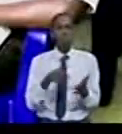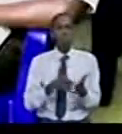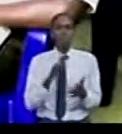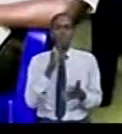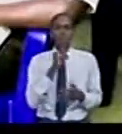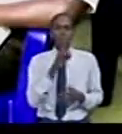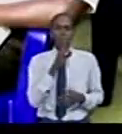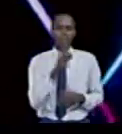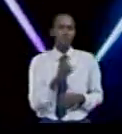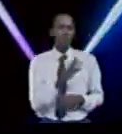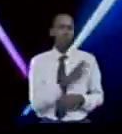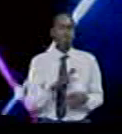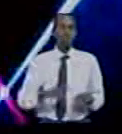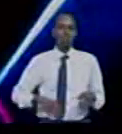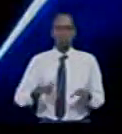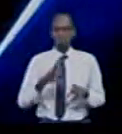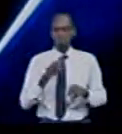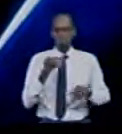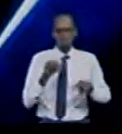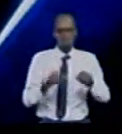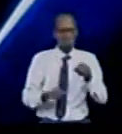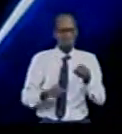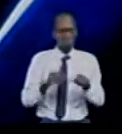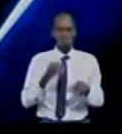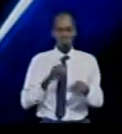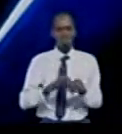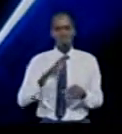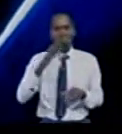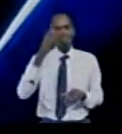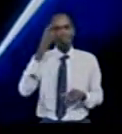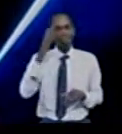Christ. No shadow of doubt in his mind,